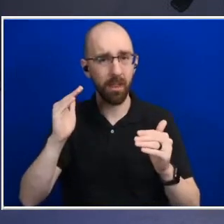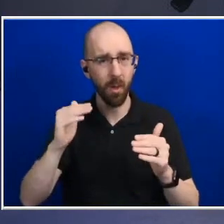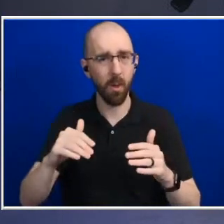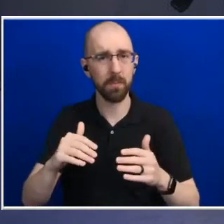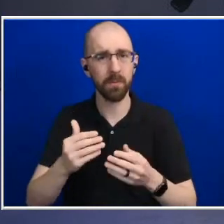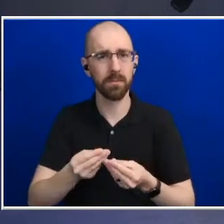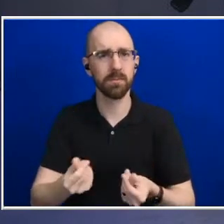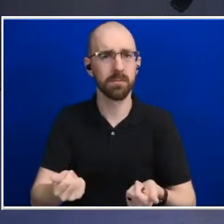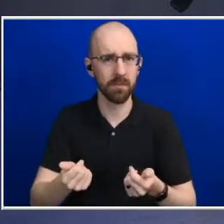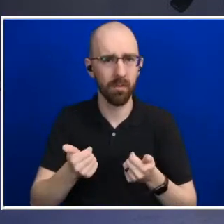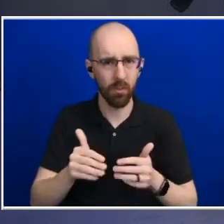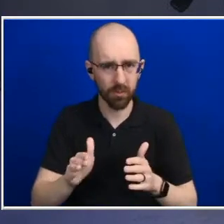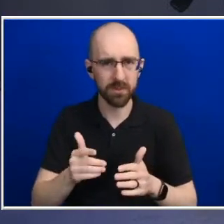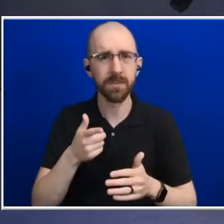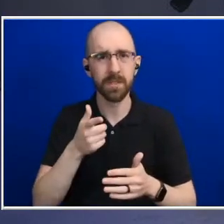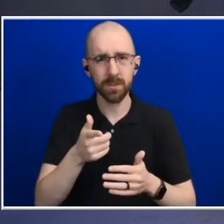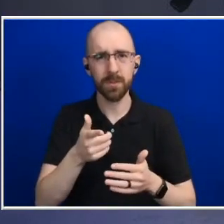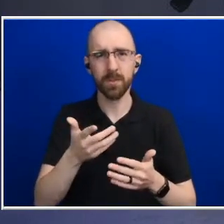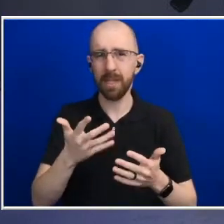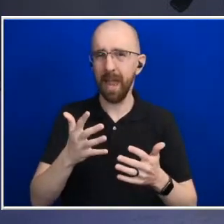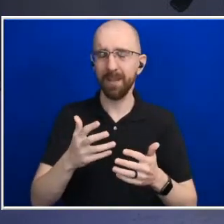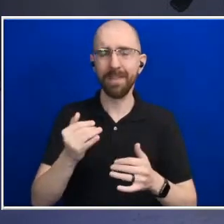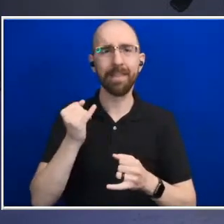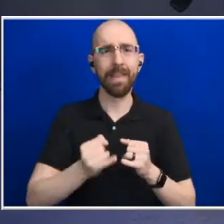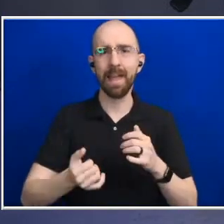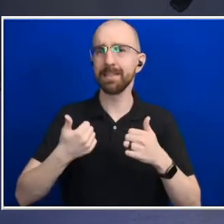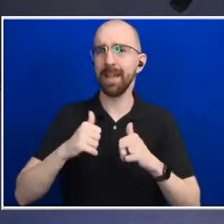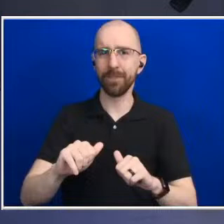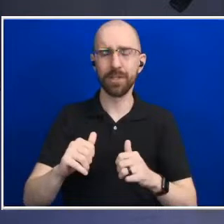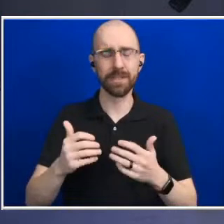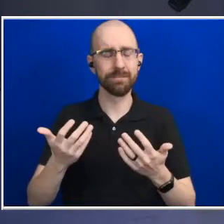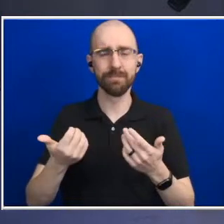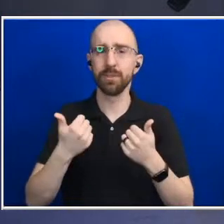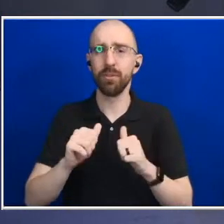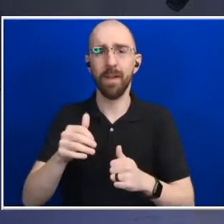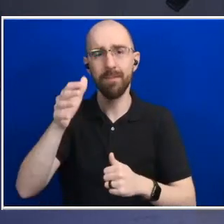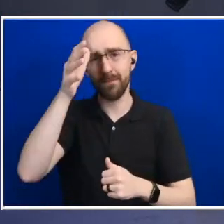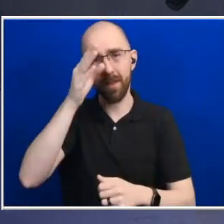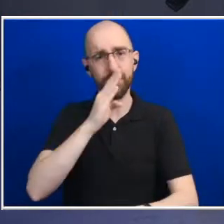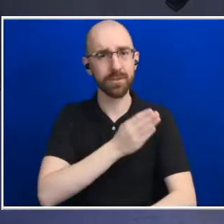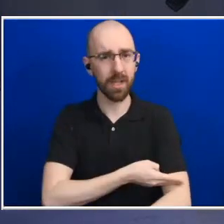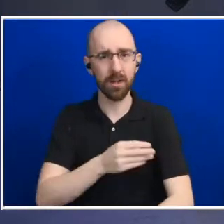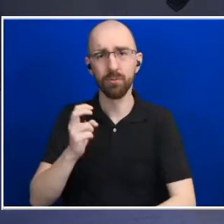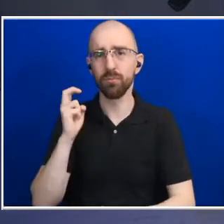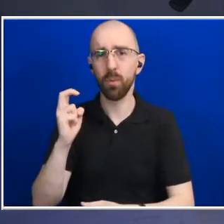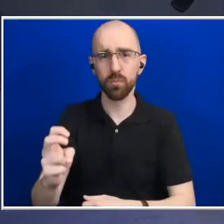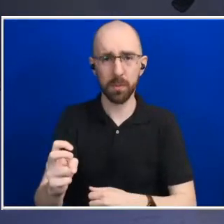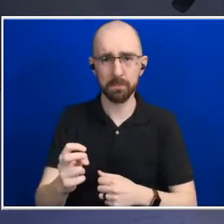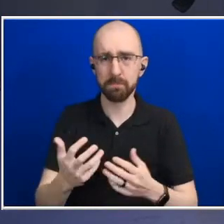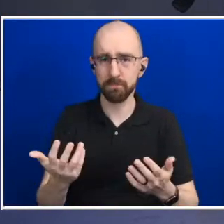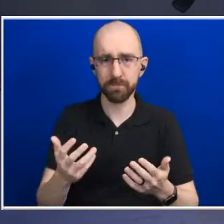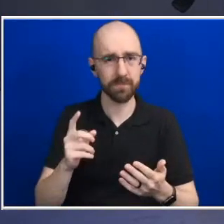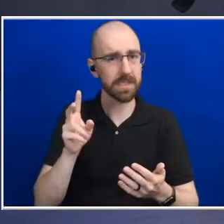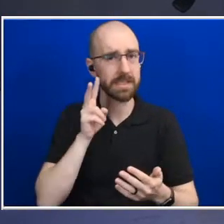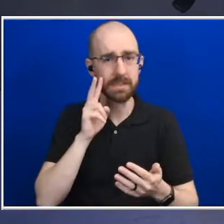into this last-ditch effort. Hey, let's just have a father-son road trip. Let's just kind of see what